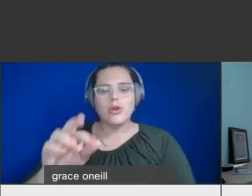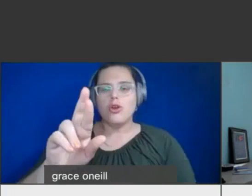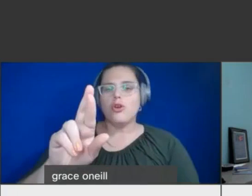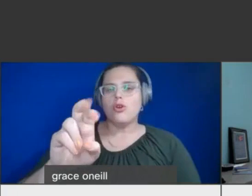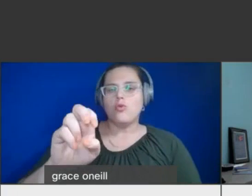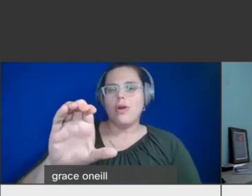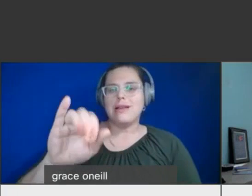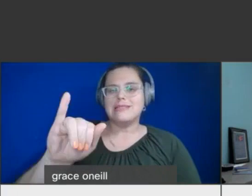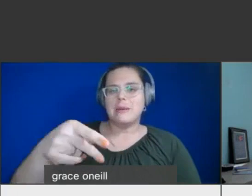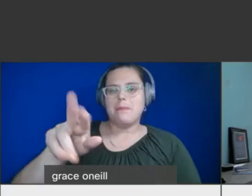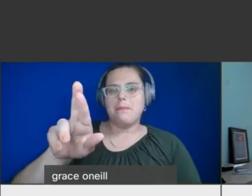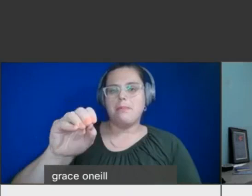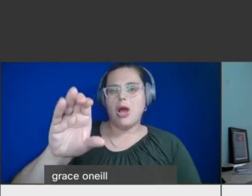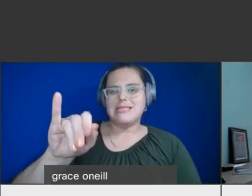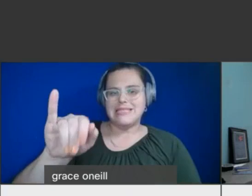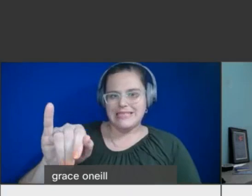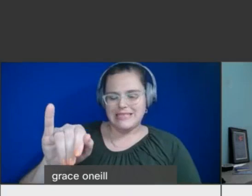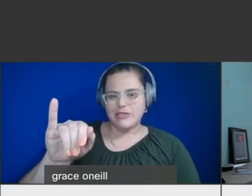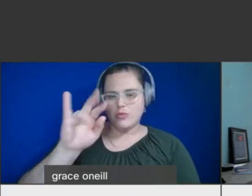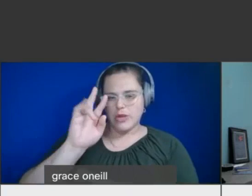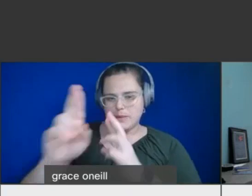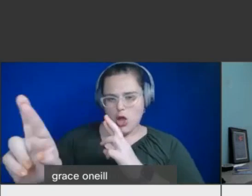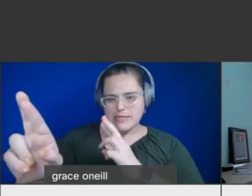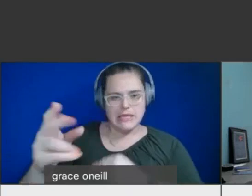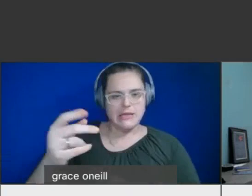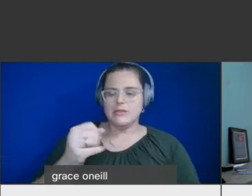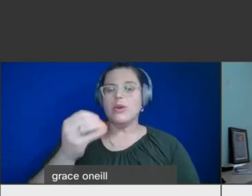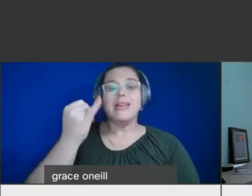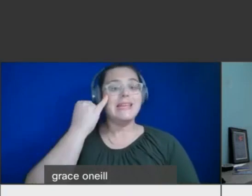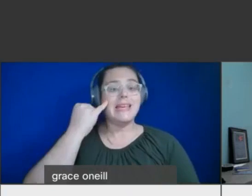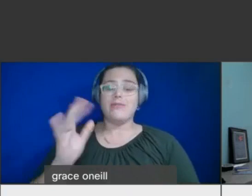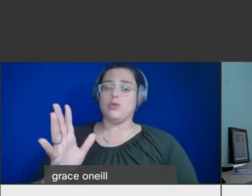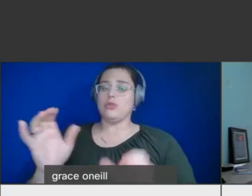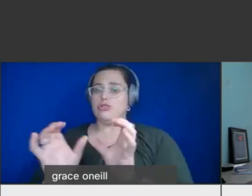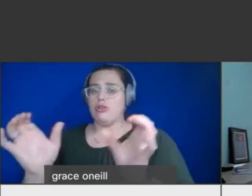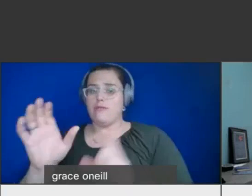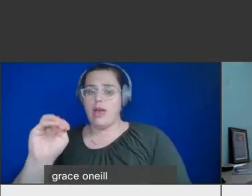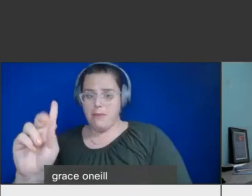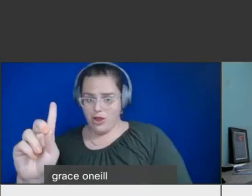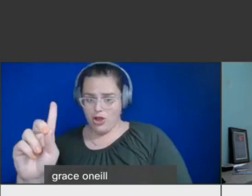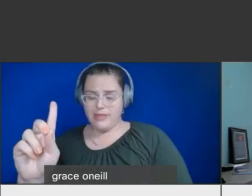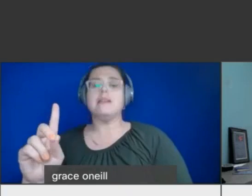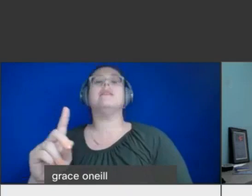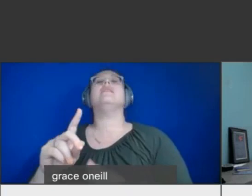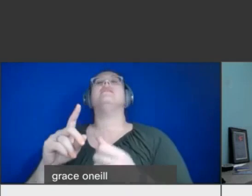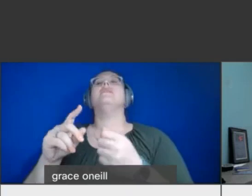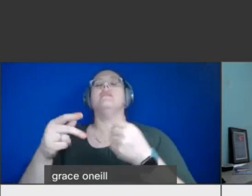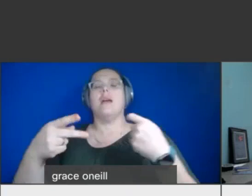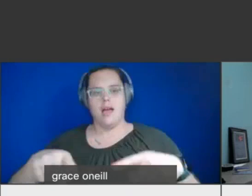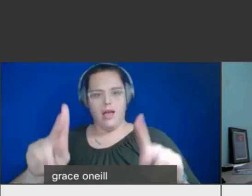There is a formal reciprocity process where if you're certified in Maryland, you can